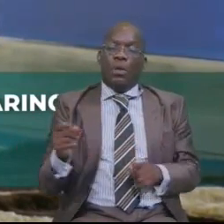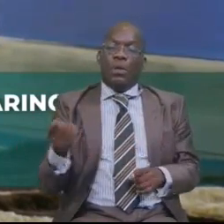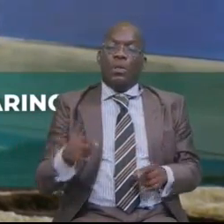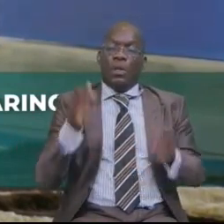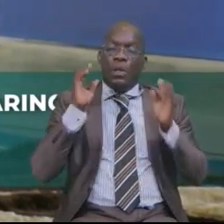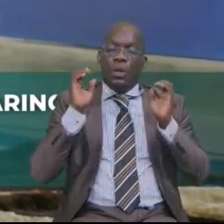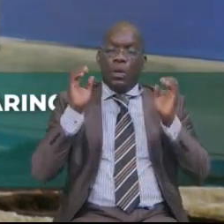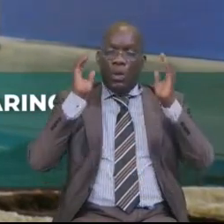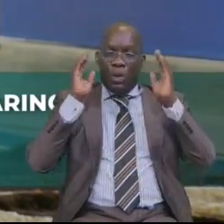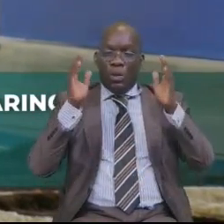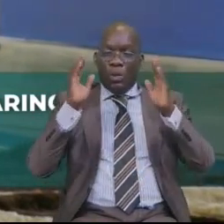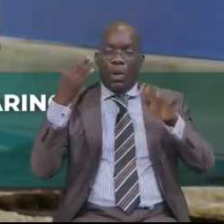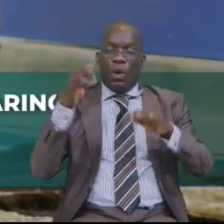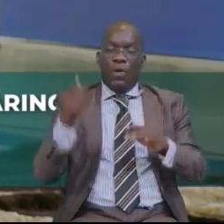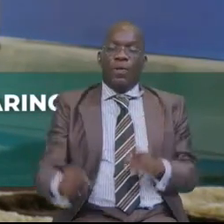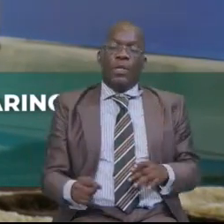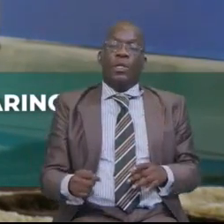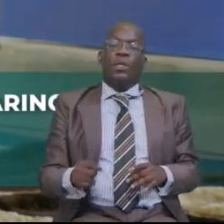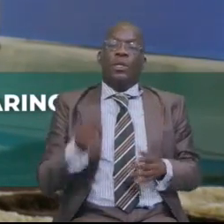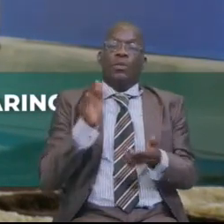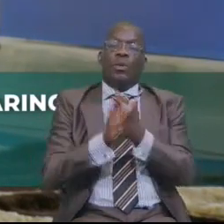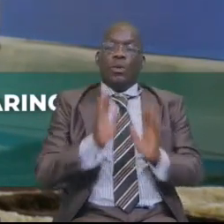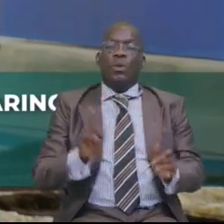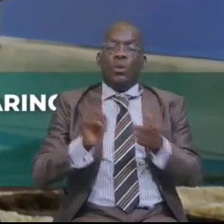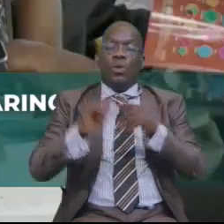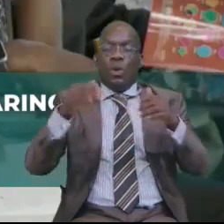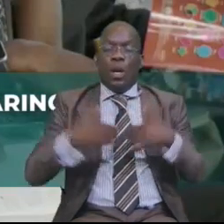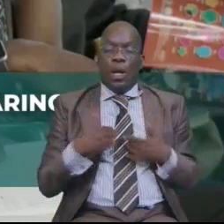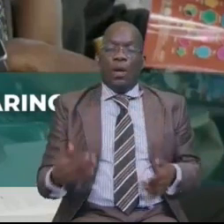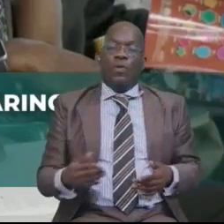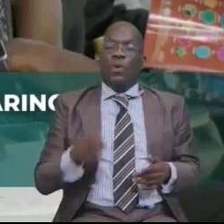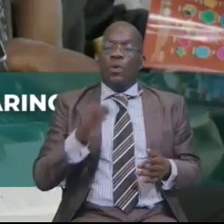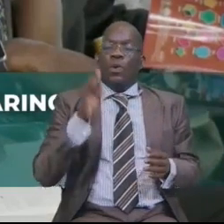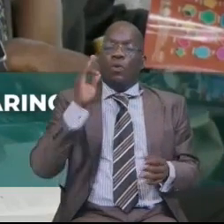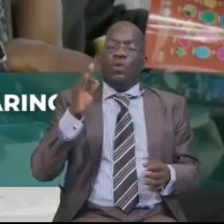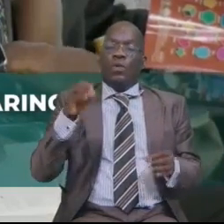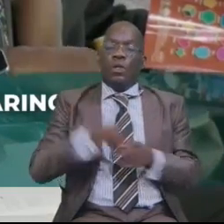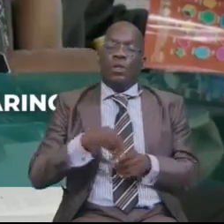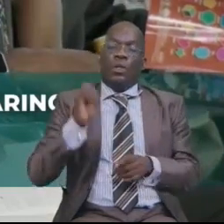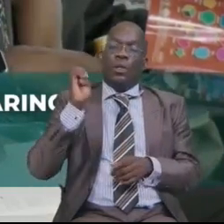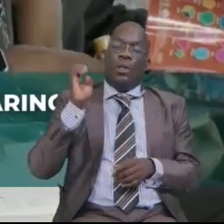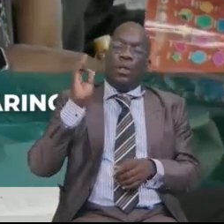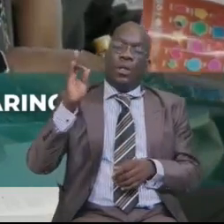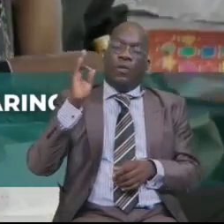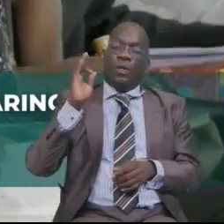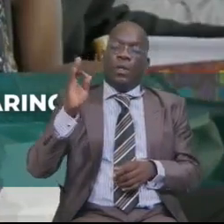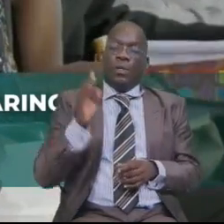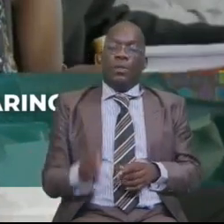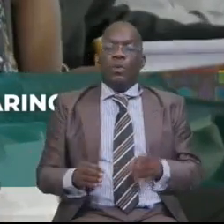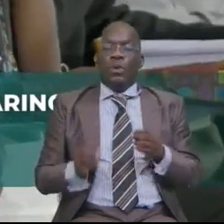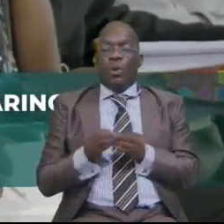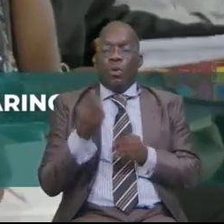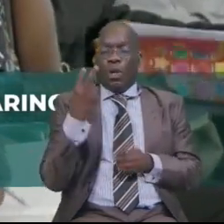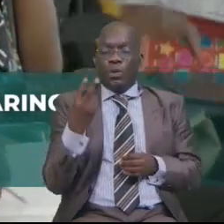of the believers to bear fruit in evangelism. Look at number two here. Number two is